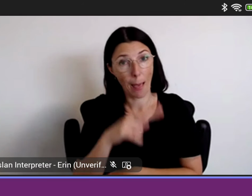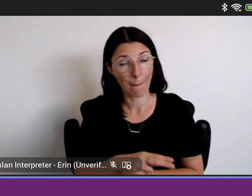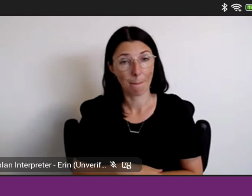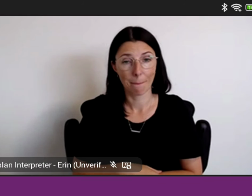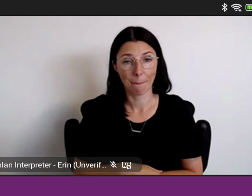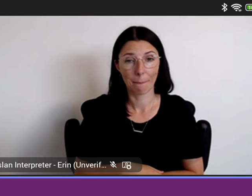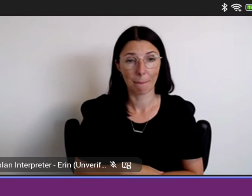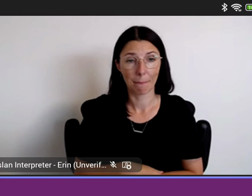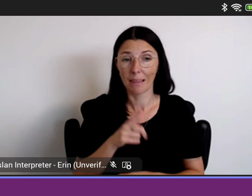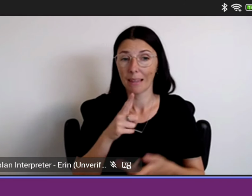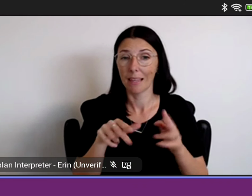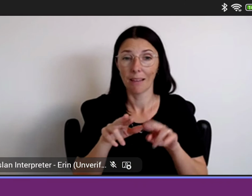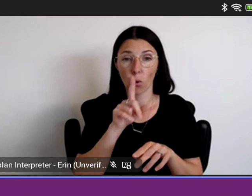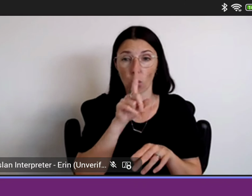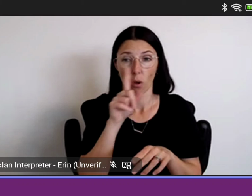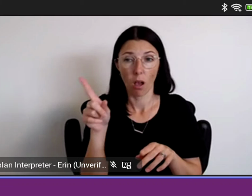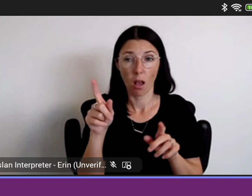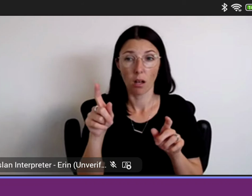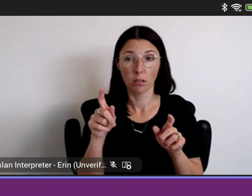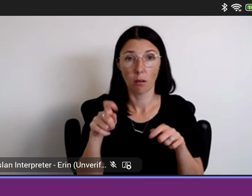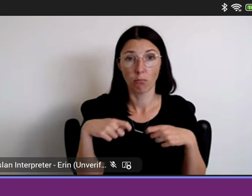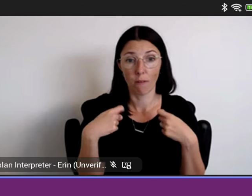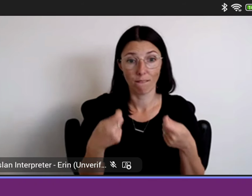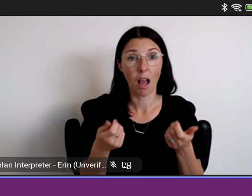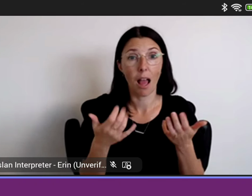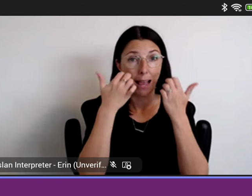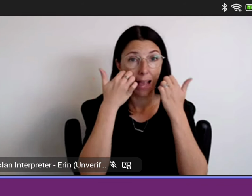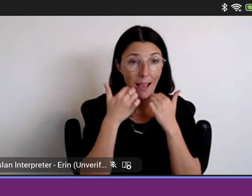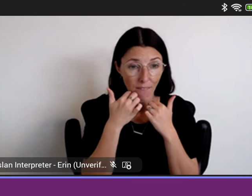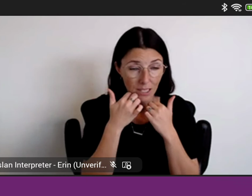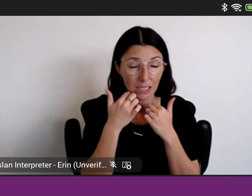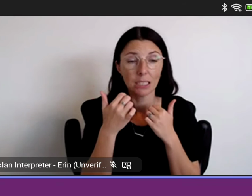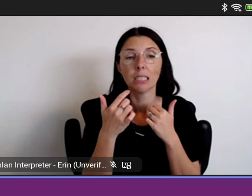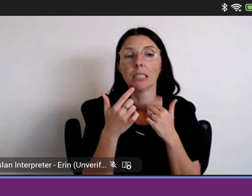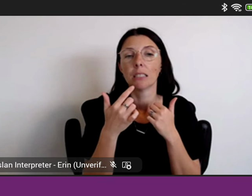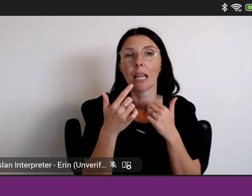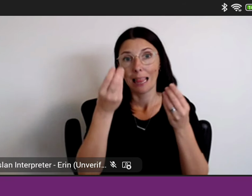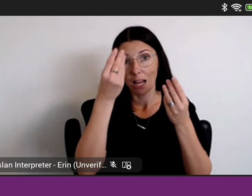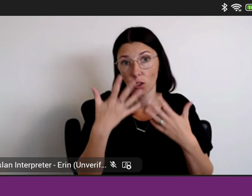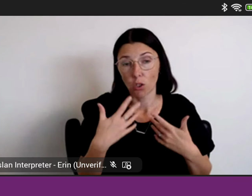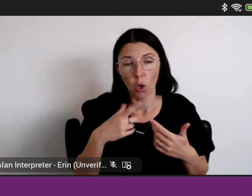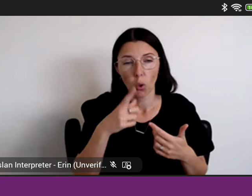this, let us know so we can work out what to do depending on your situation.